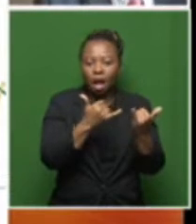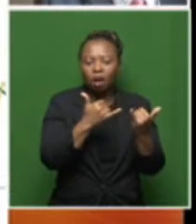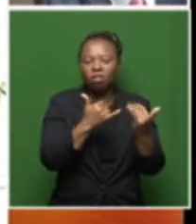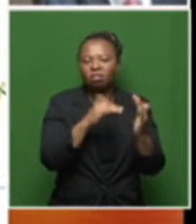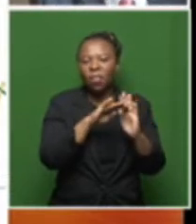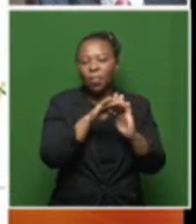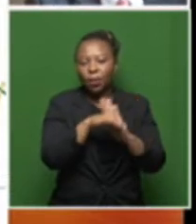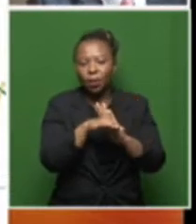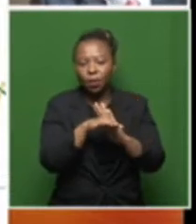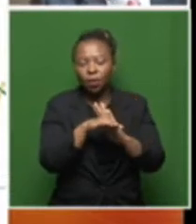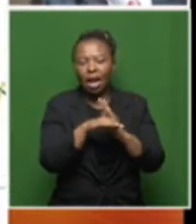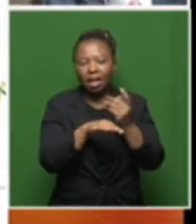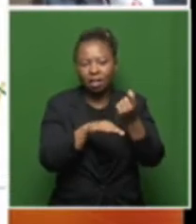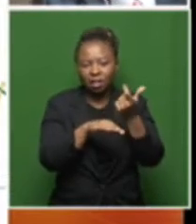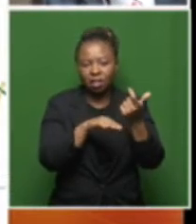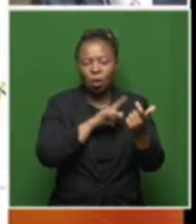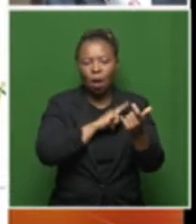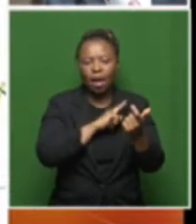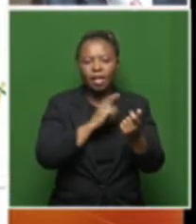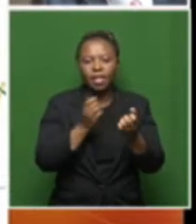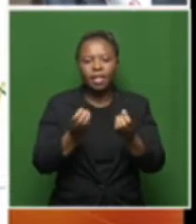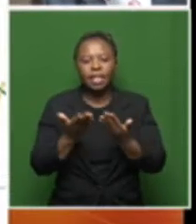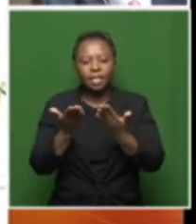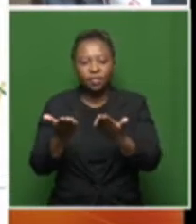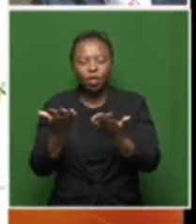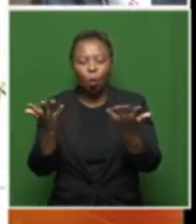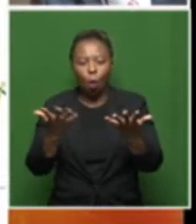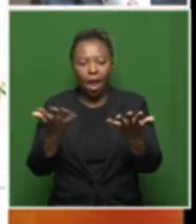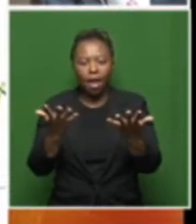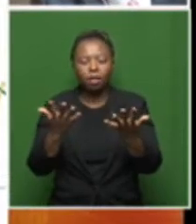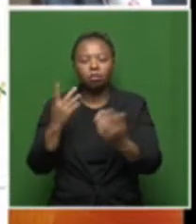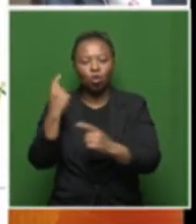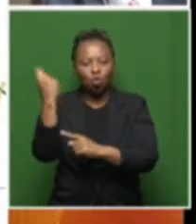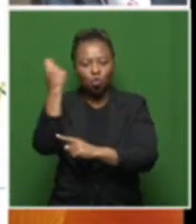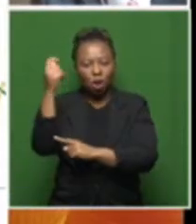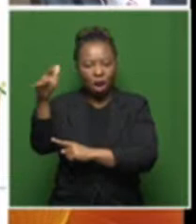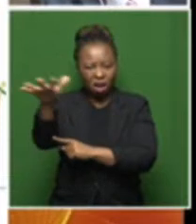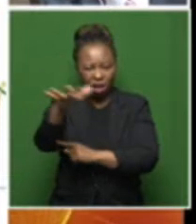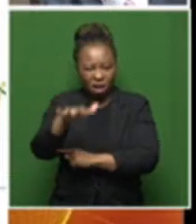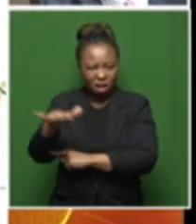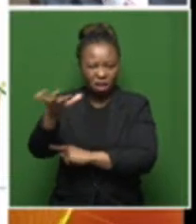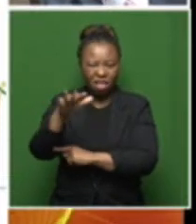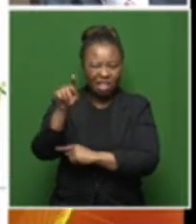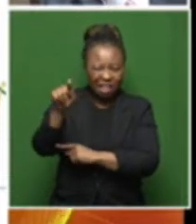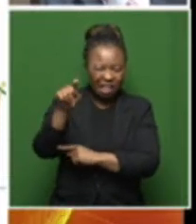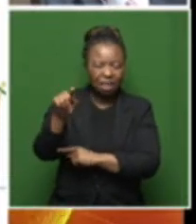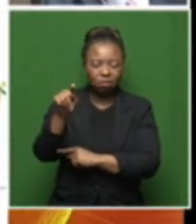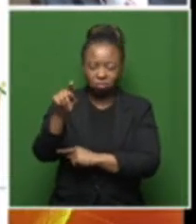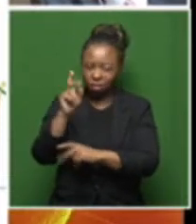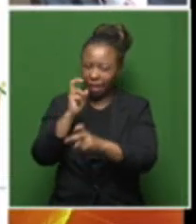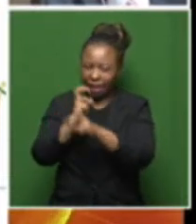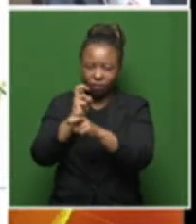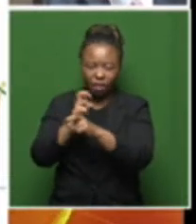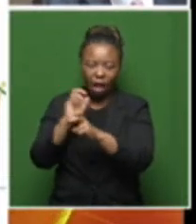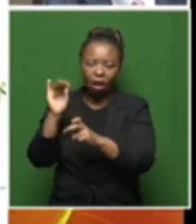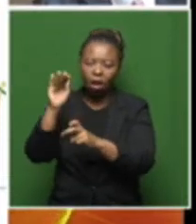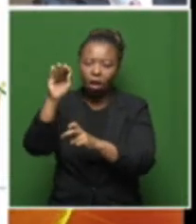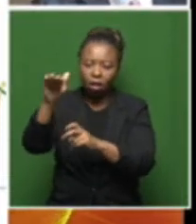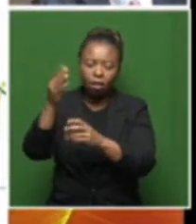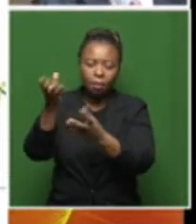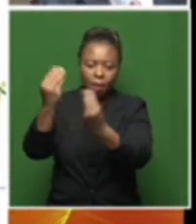started to provide the services in the wider, more rural parts, which are more difficult to get to. But they have had